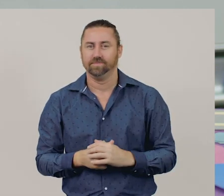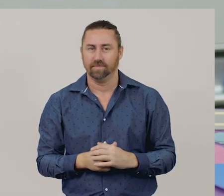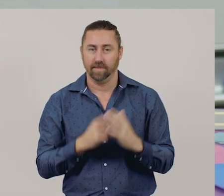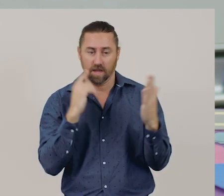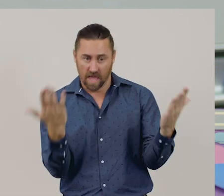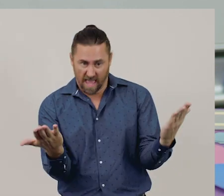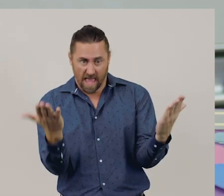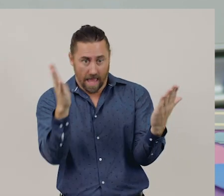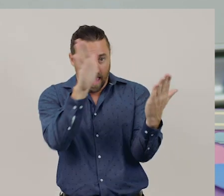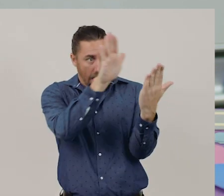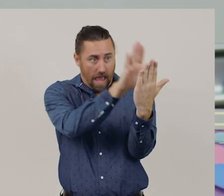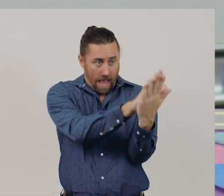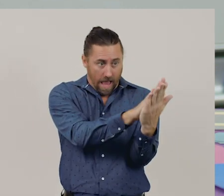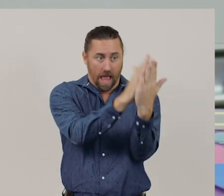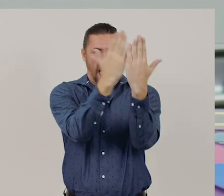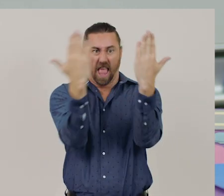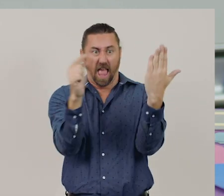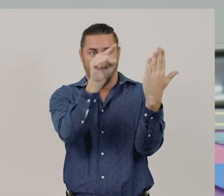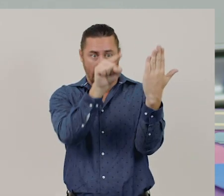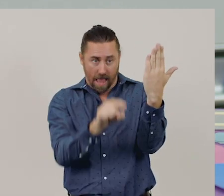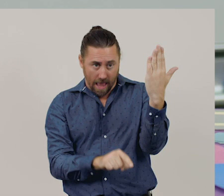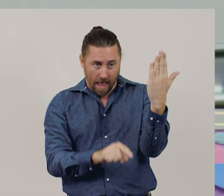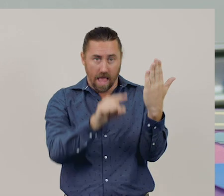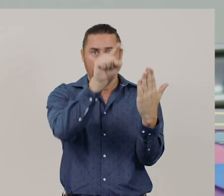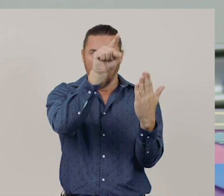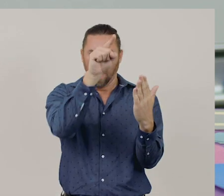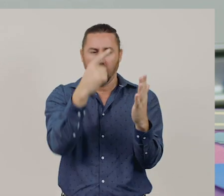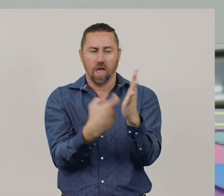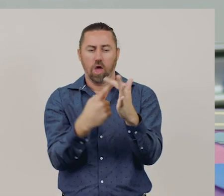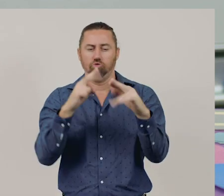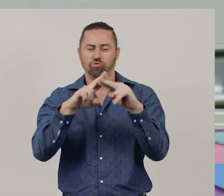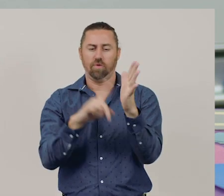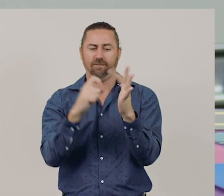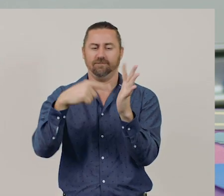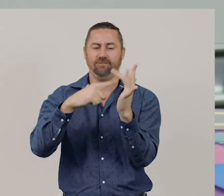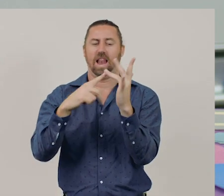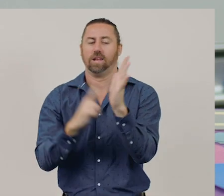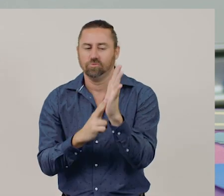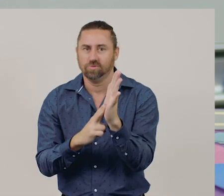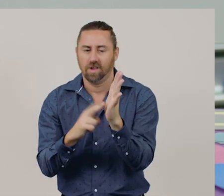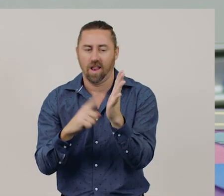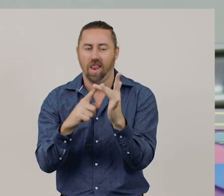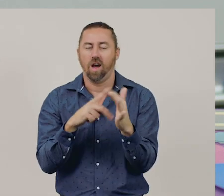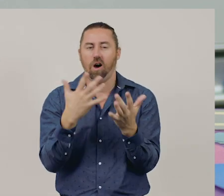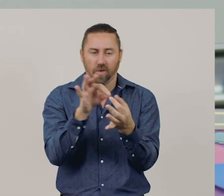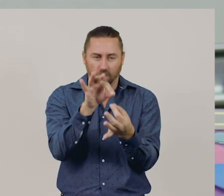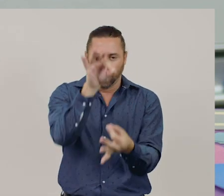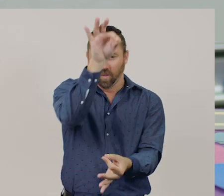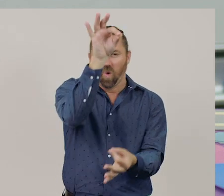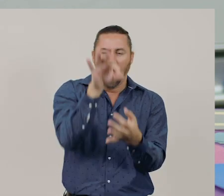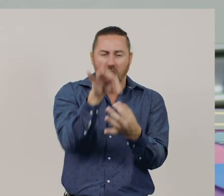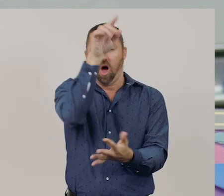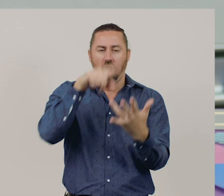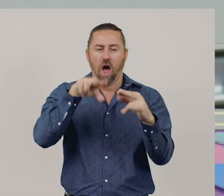by the fold is called the reflection line or the line of symmetry. Think about when we see